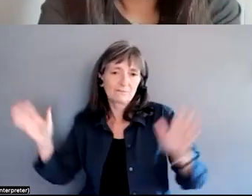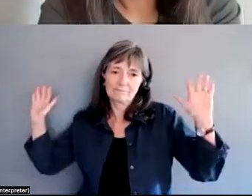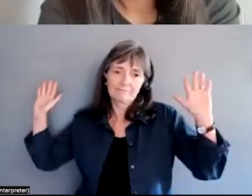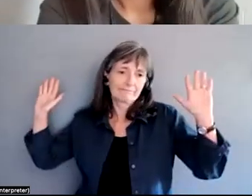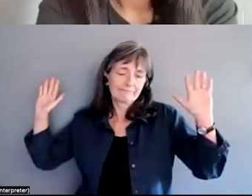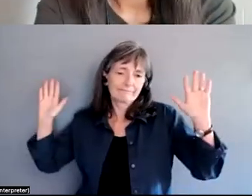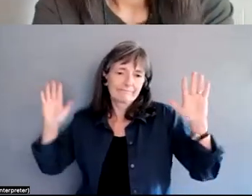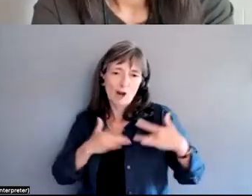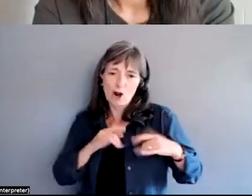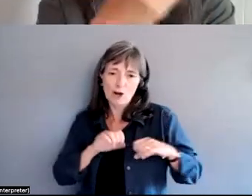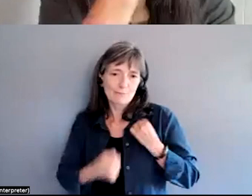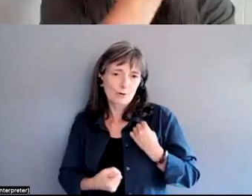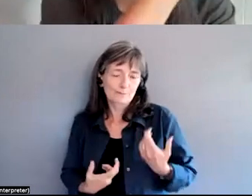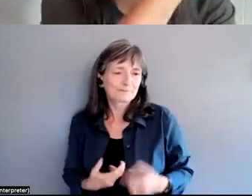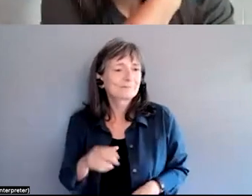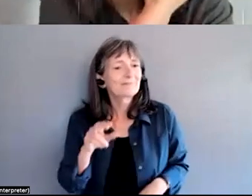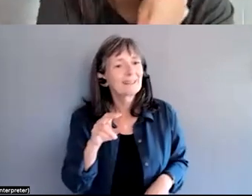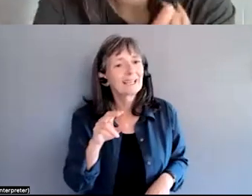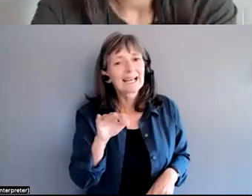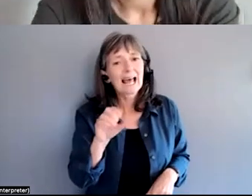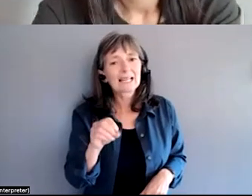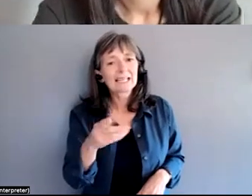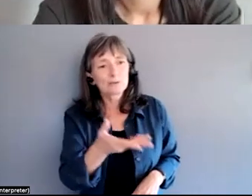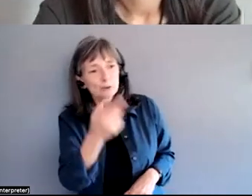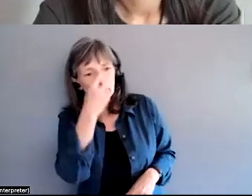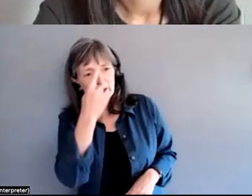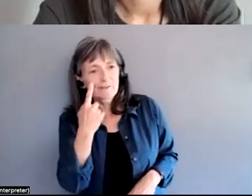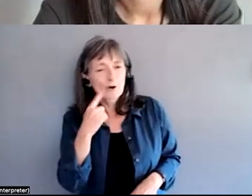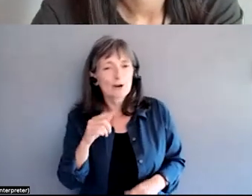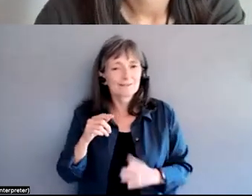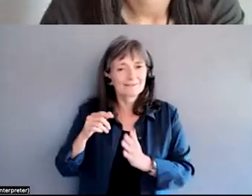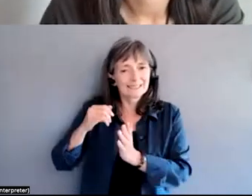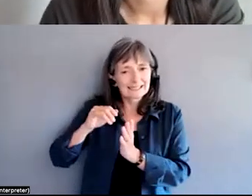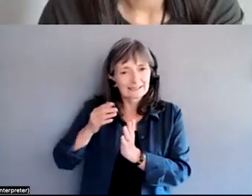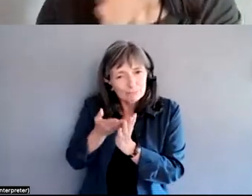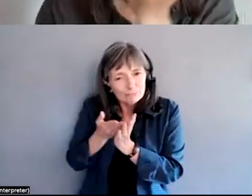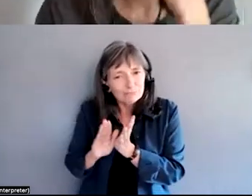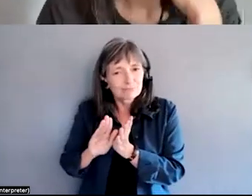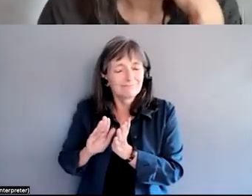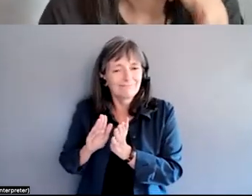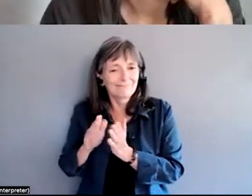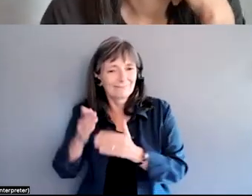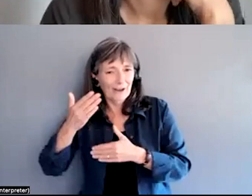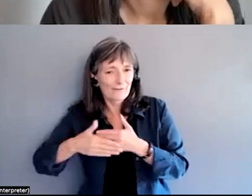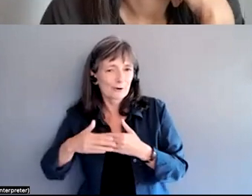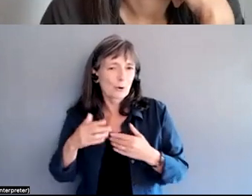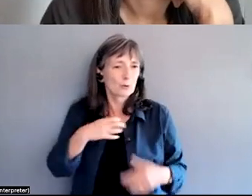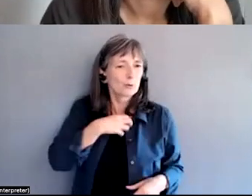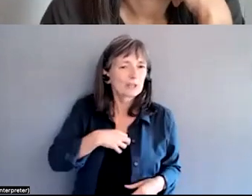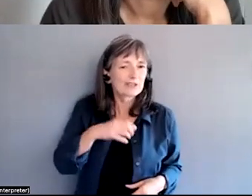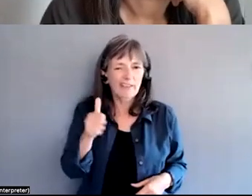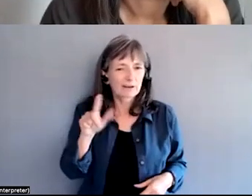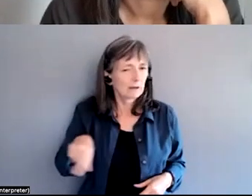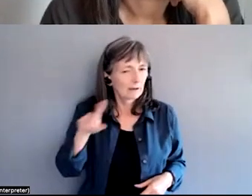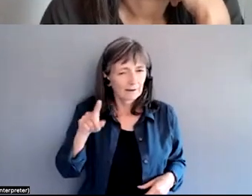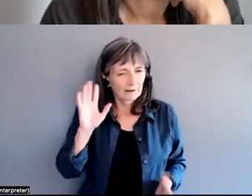Breaks my heart. Natalie, where are you on die cuts or maybe any other design trend that you might wish was